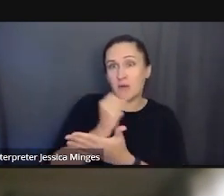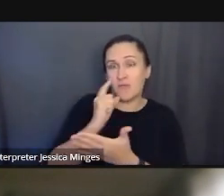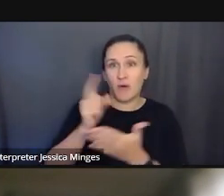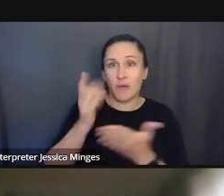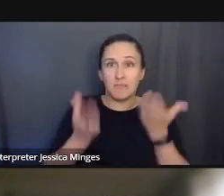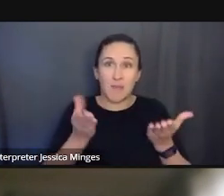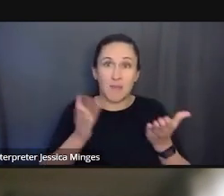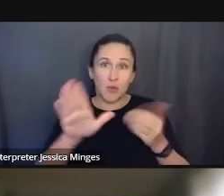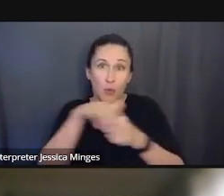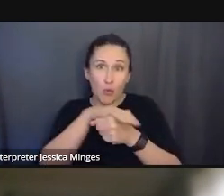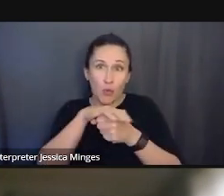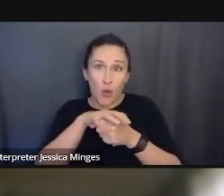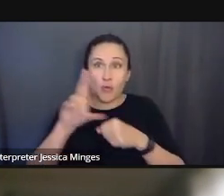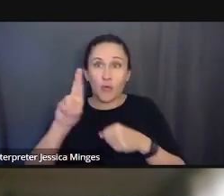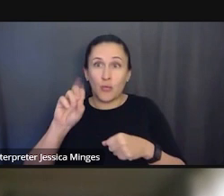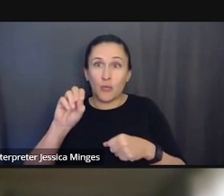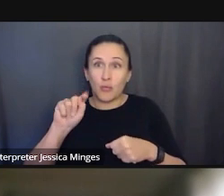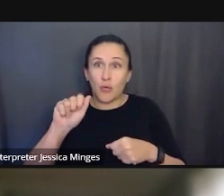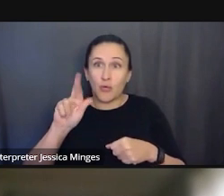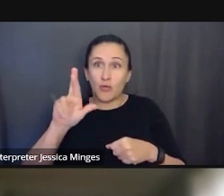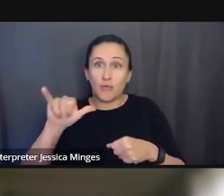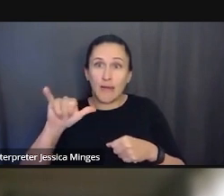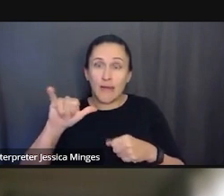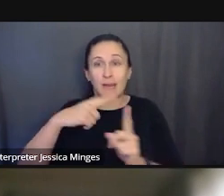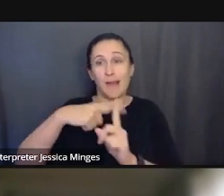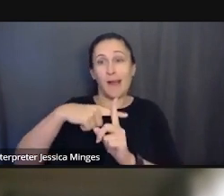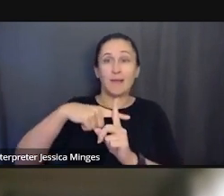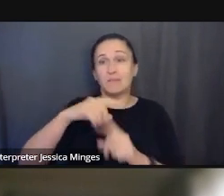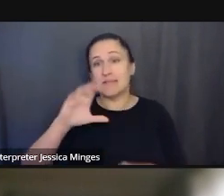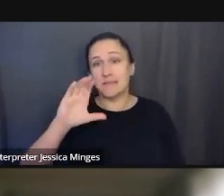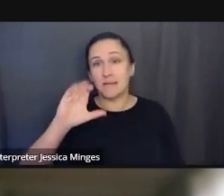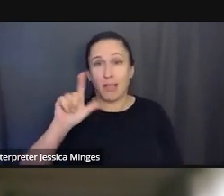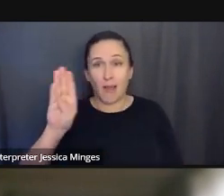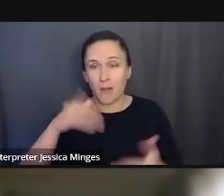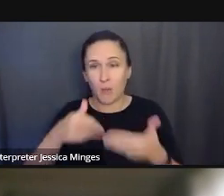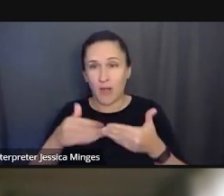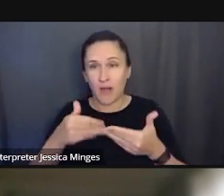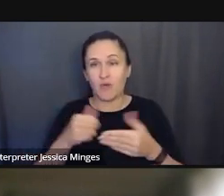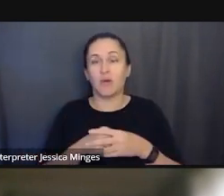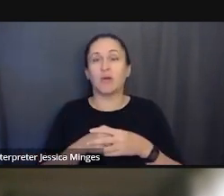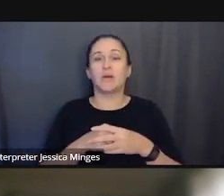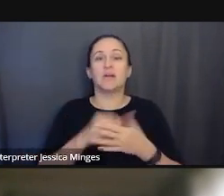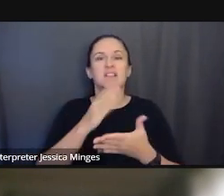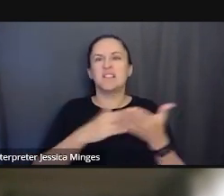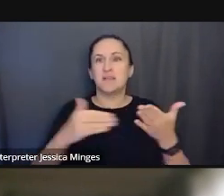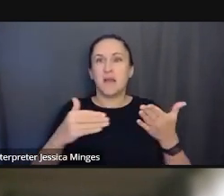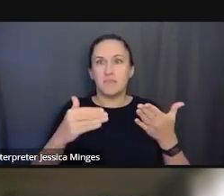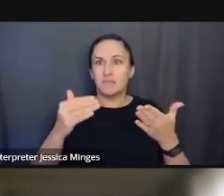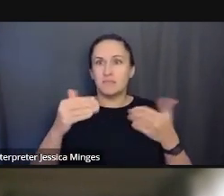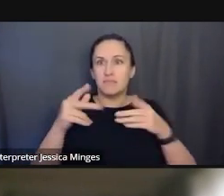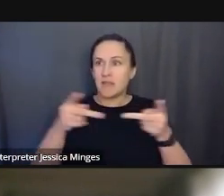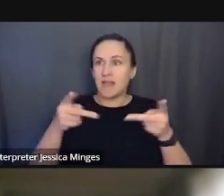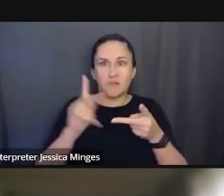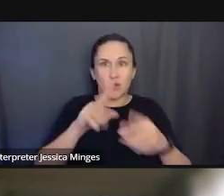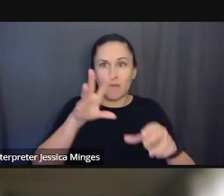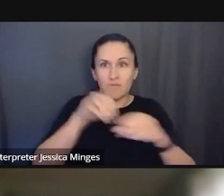example, your local Rotary, Optimist Club, some platform or a place that you're involved in at a localized level.